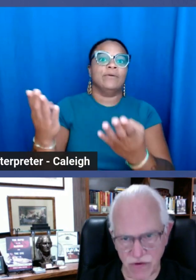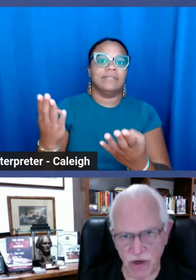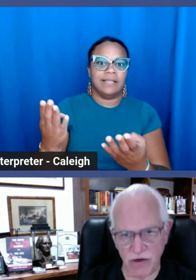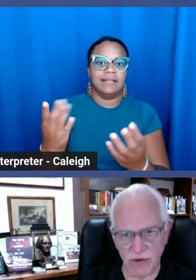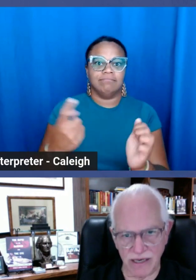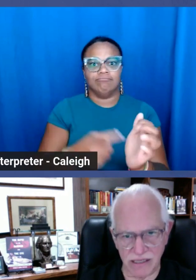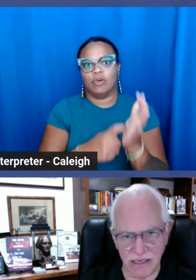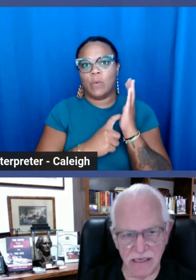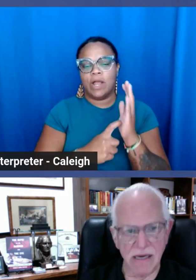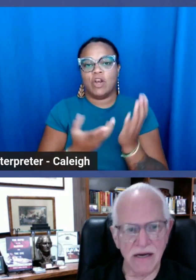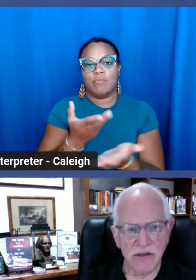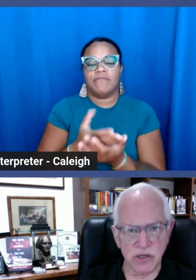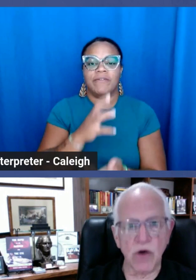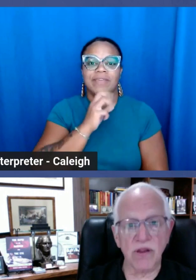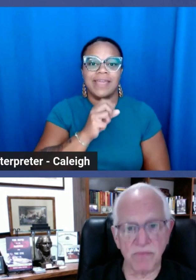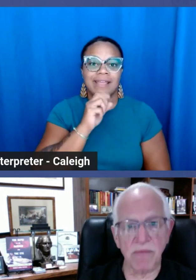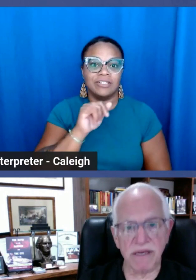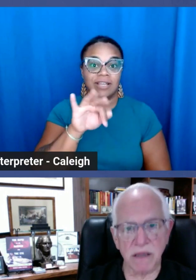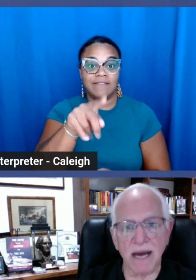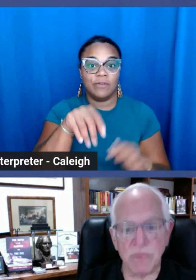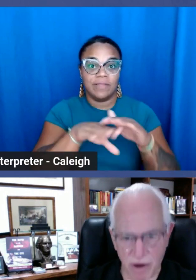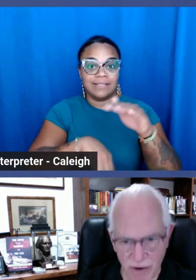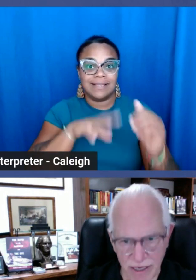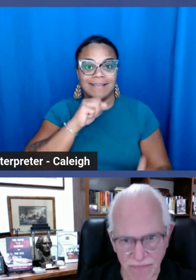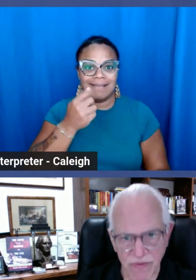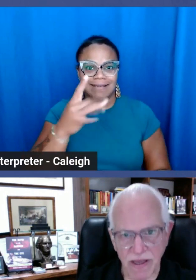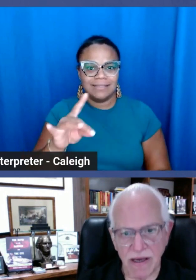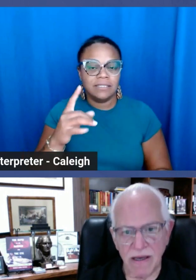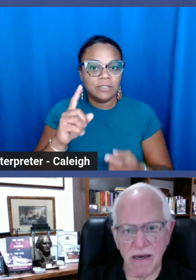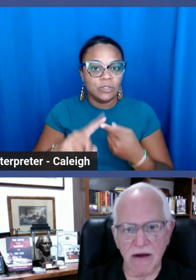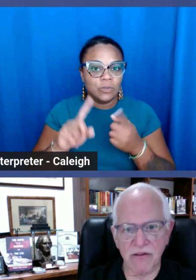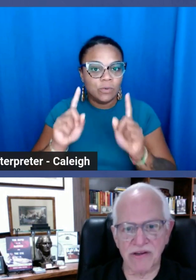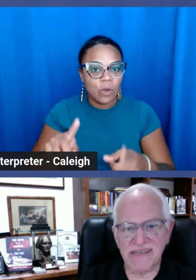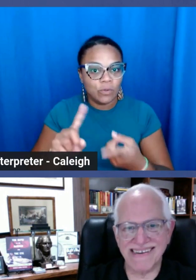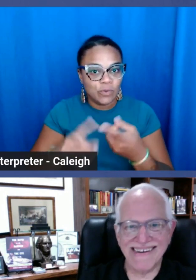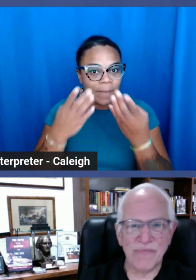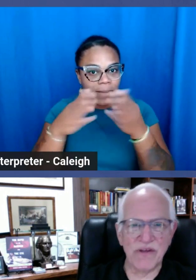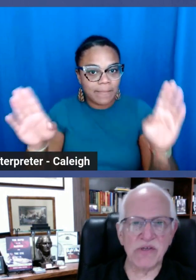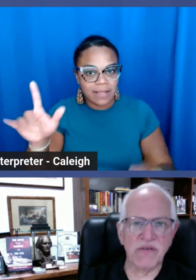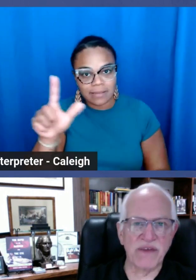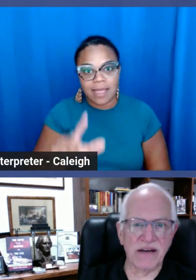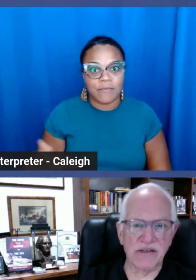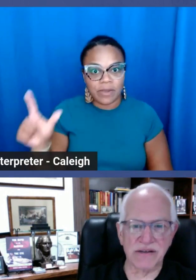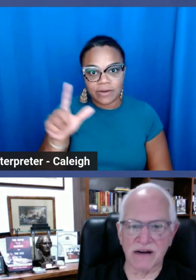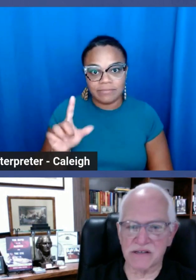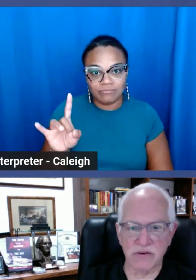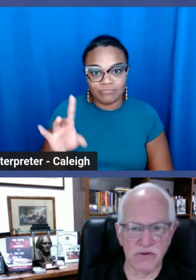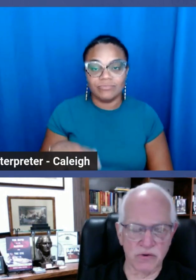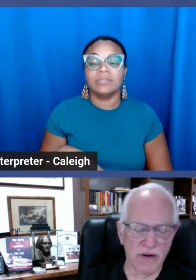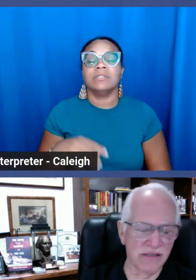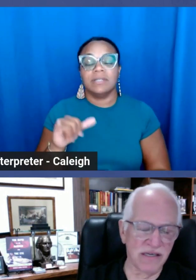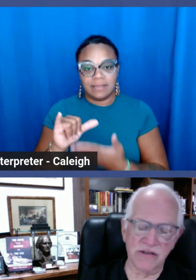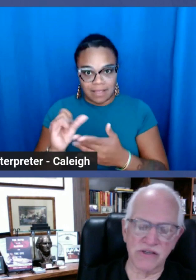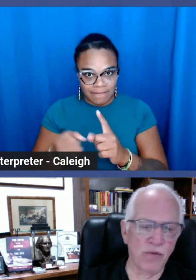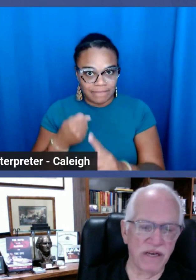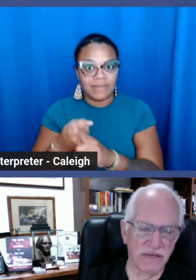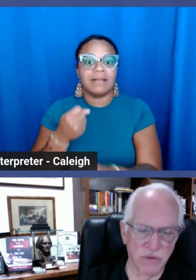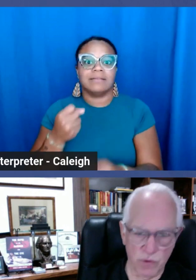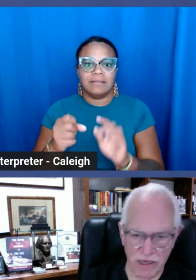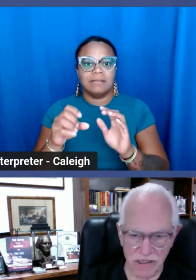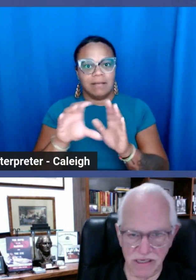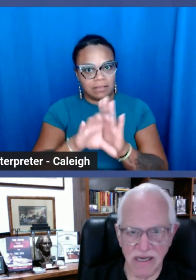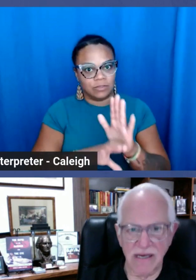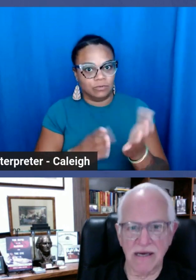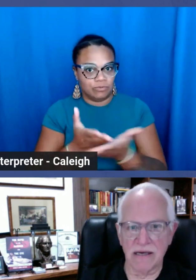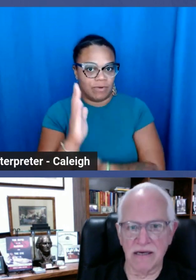age if you're under 18 to go to the public library. Now, this affects constitutional rights in so many